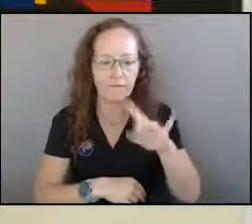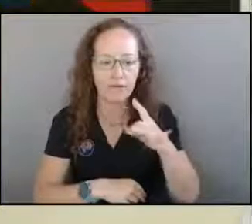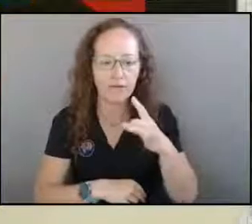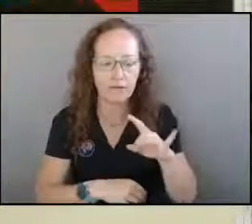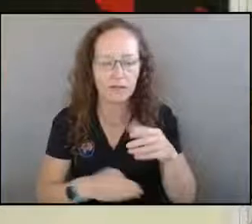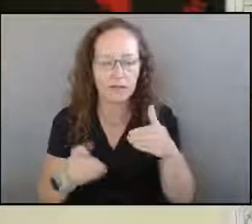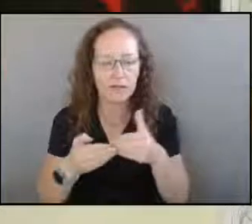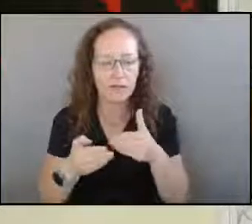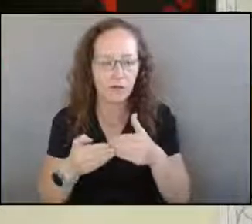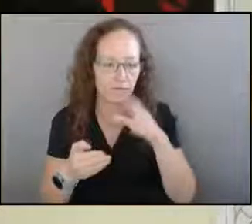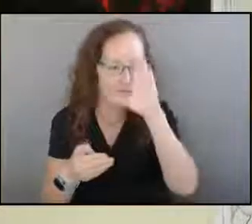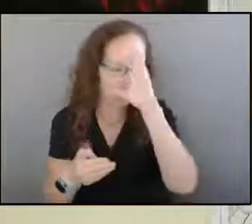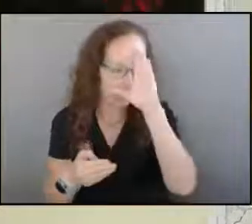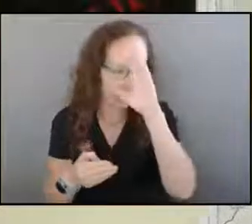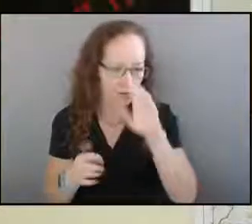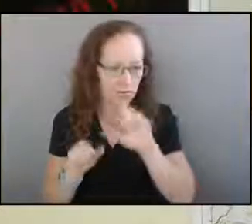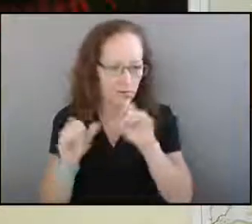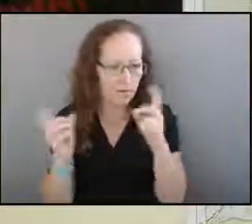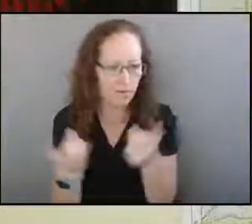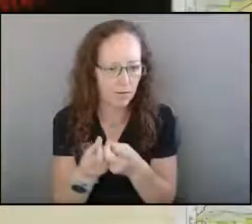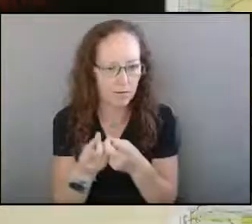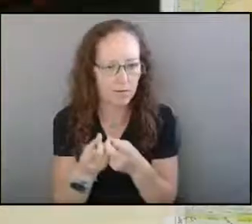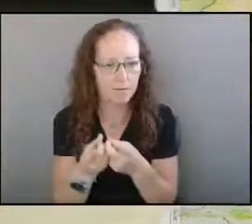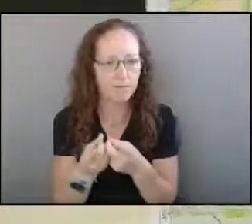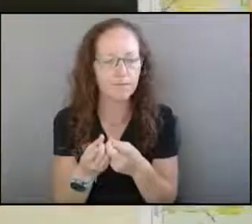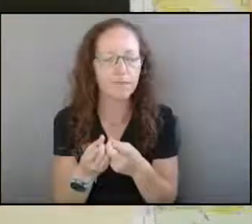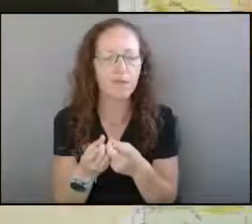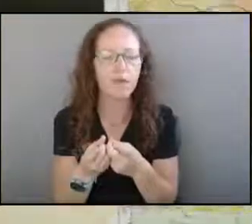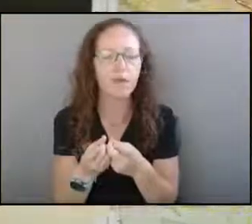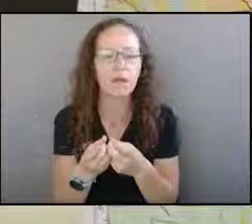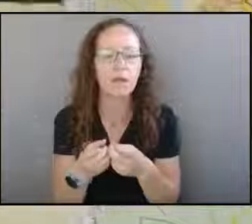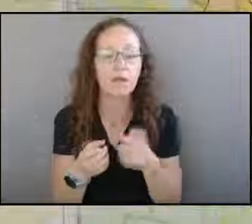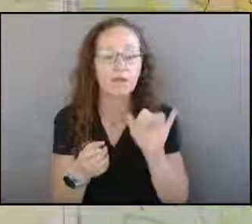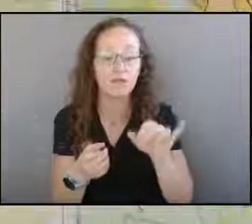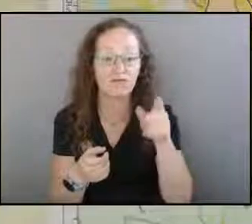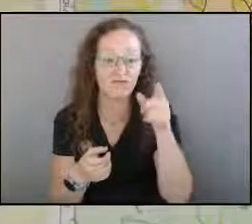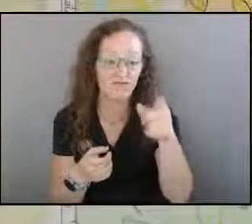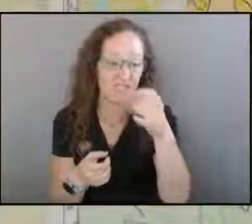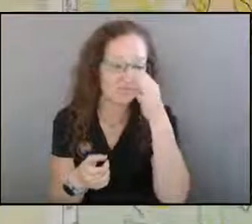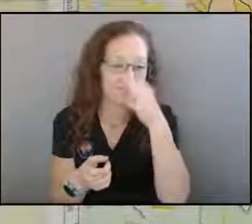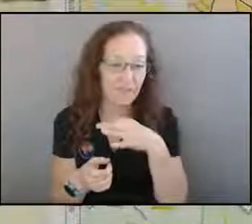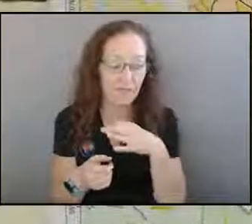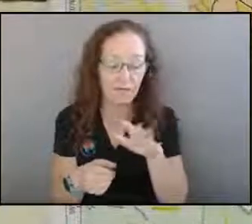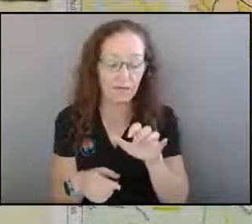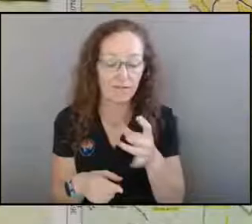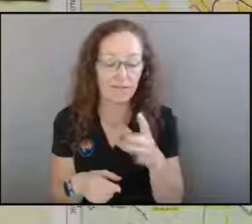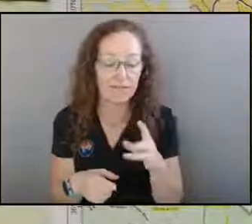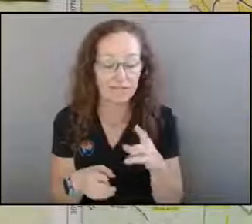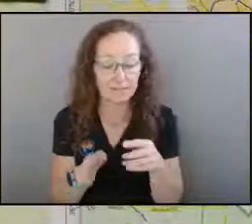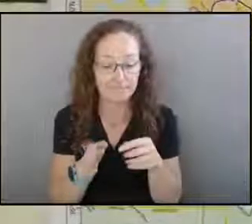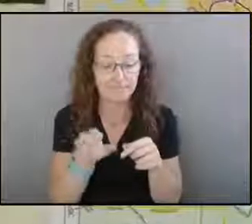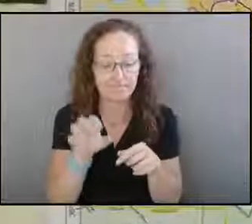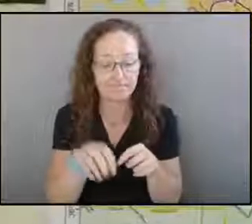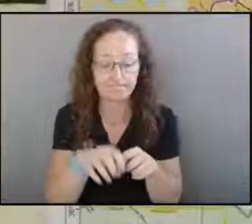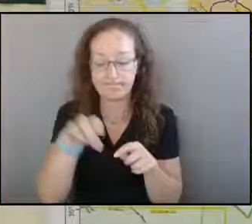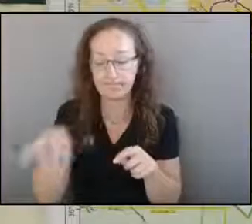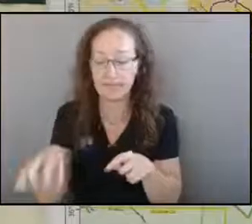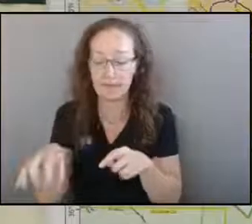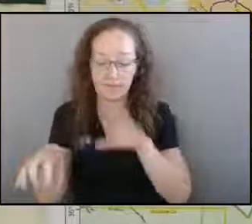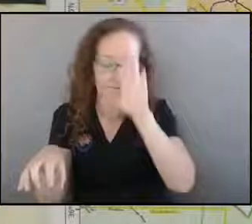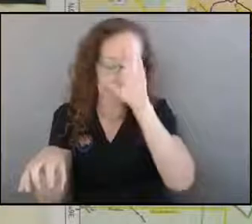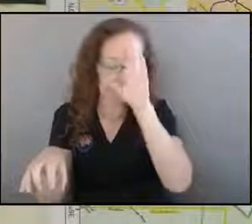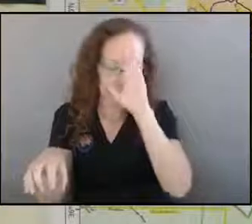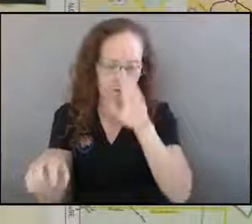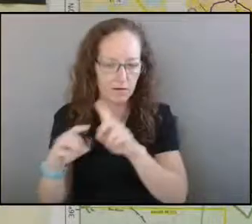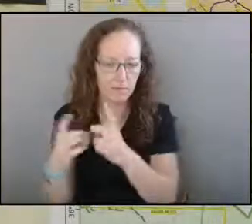Department. So the roadblock is going to be right at the 518 right next to the Chet Fire Department.